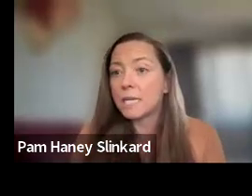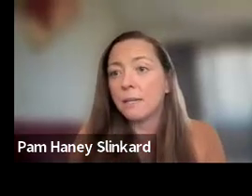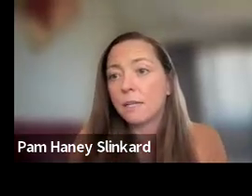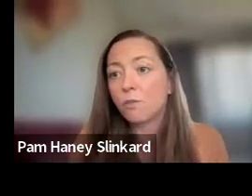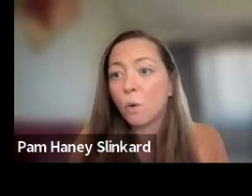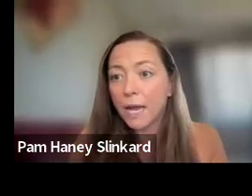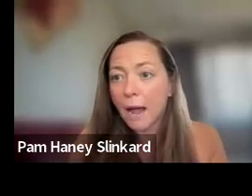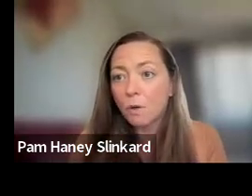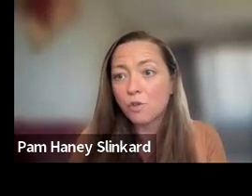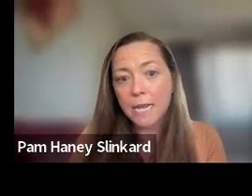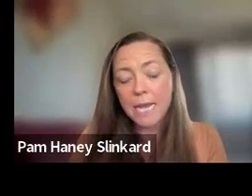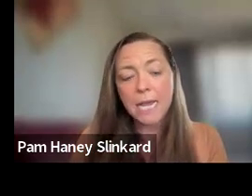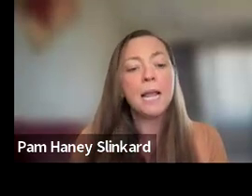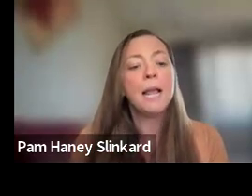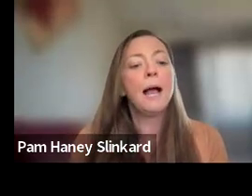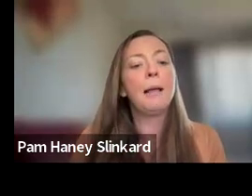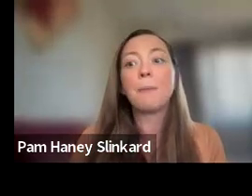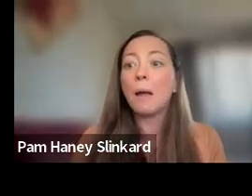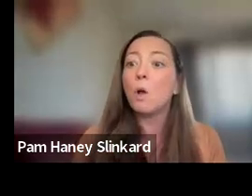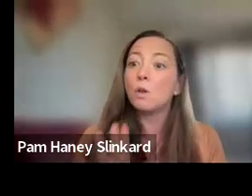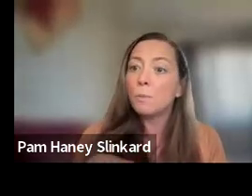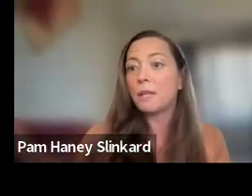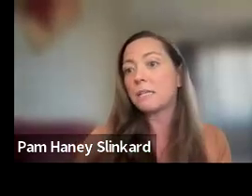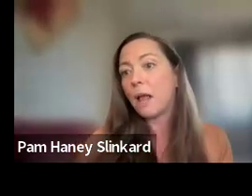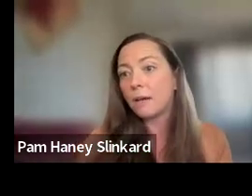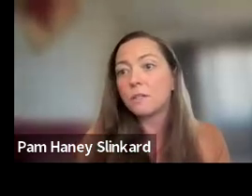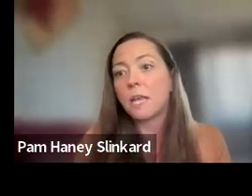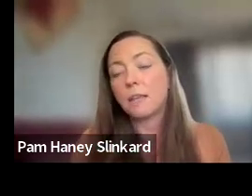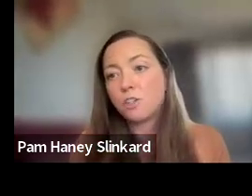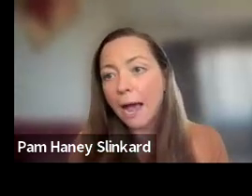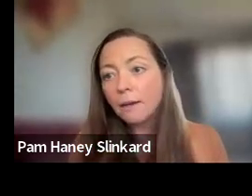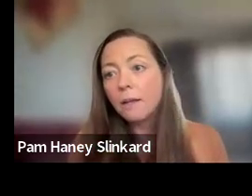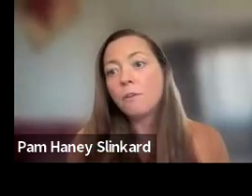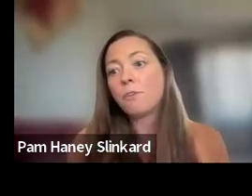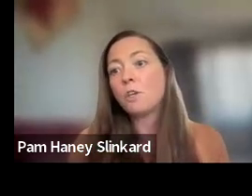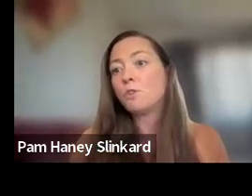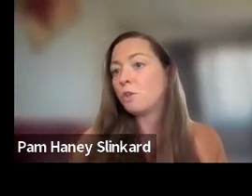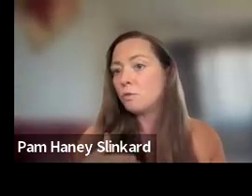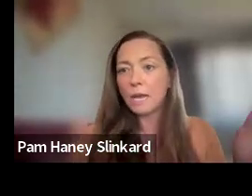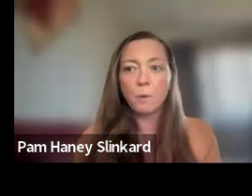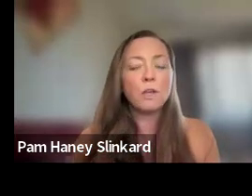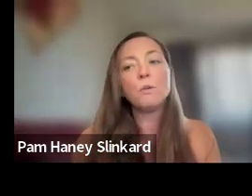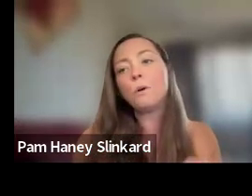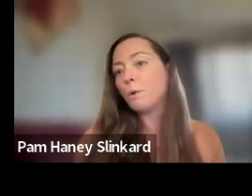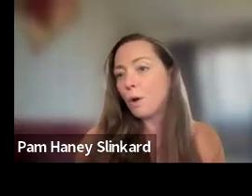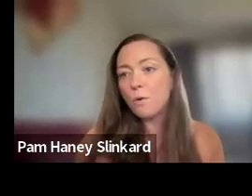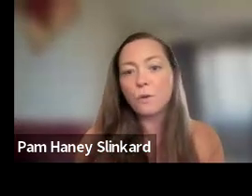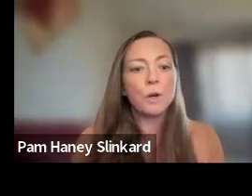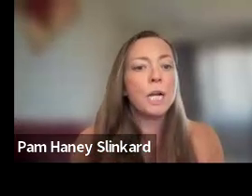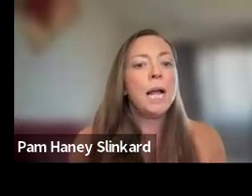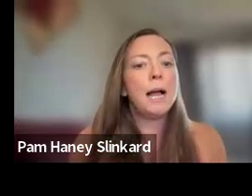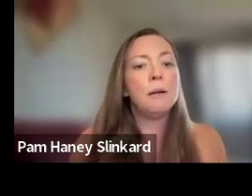in person. It's a 40-hour training. I will also put these flyers in the chat for you to take with you,